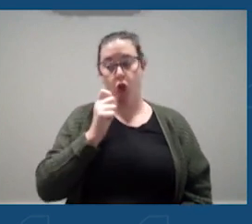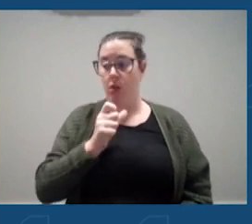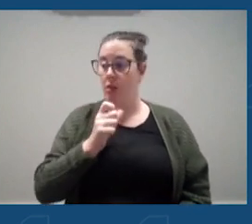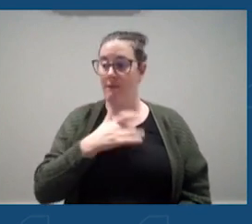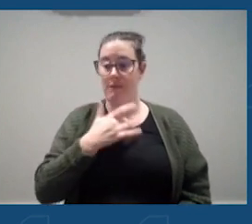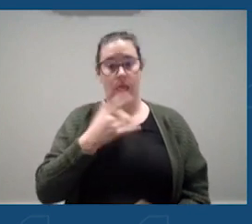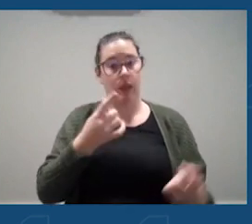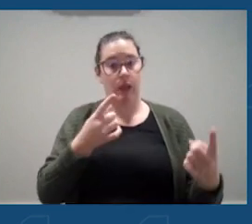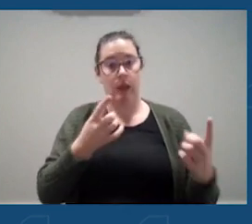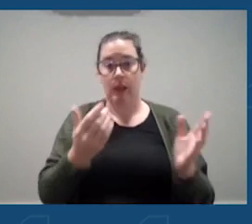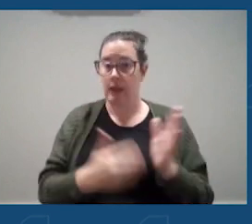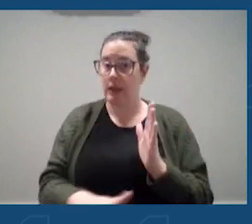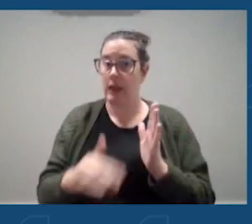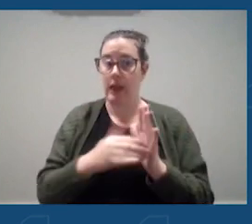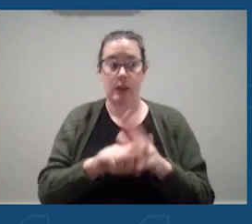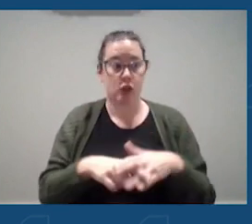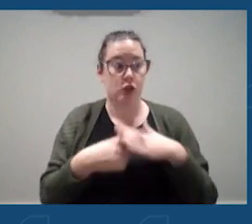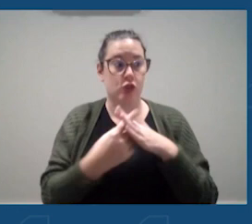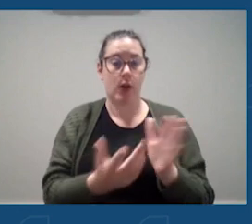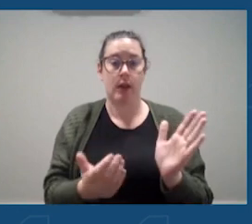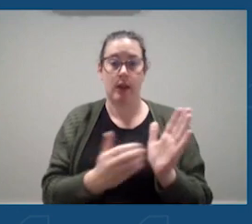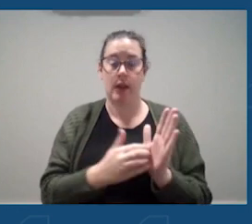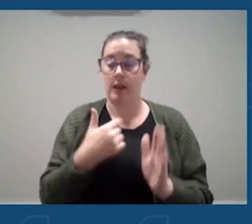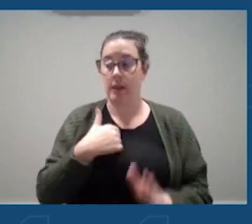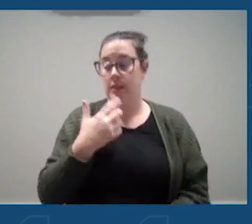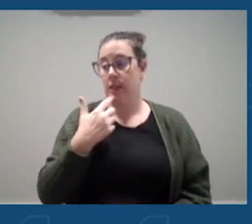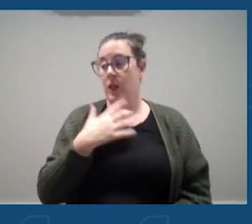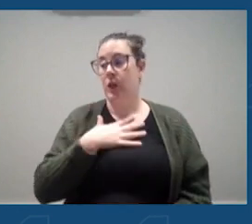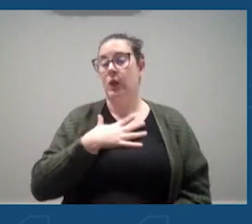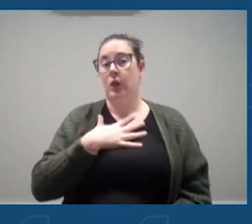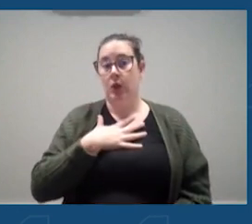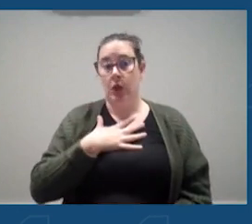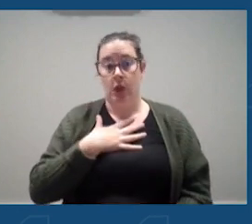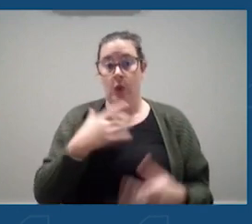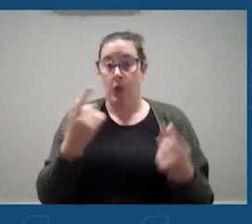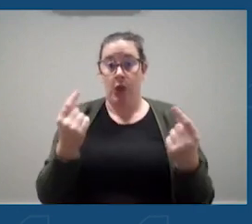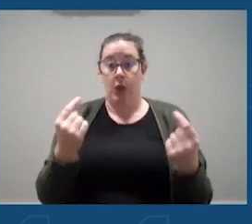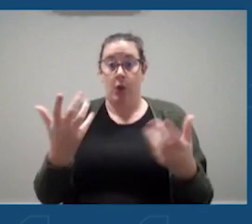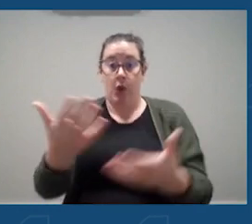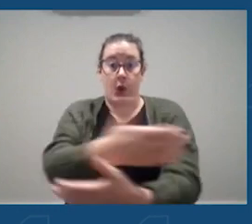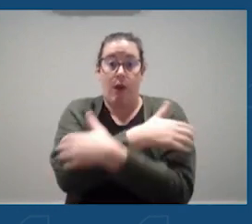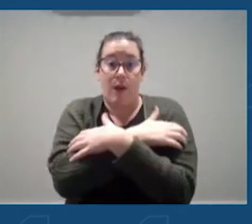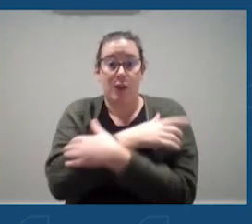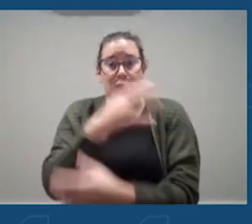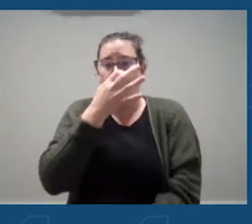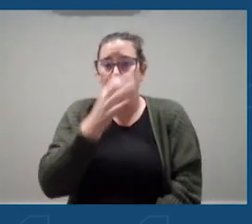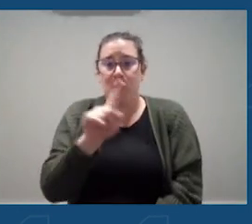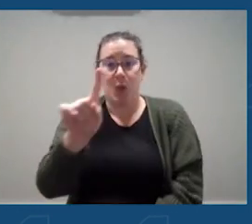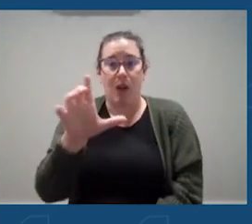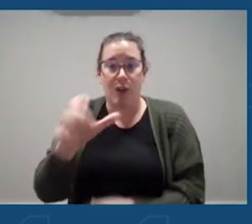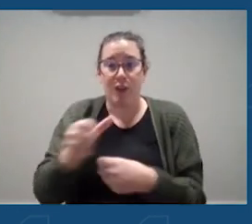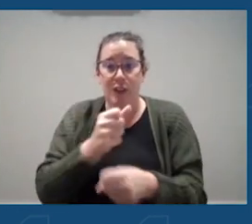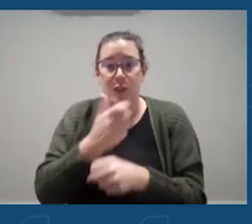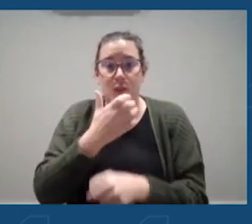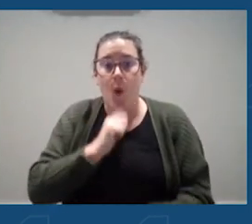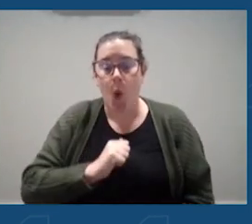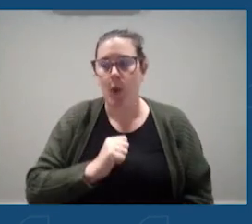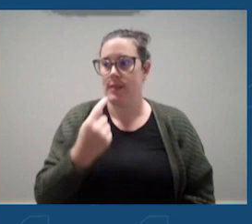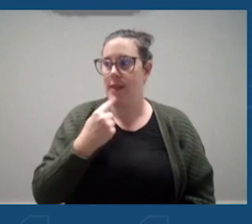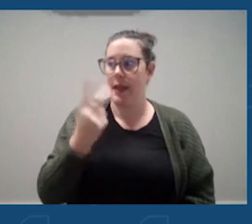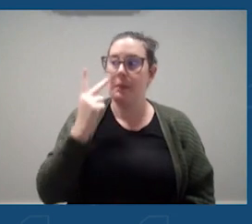starting again. I said, what do? You hug someone, almost 100 years old, saying, I'm seeing it happening